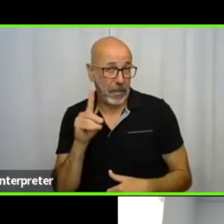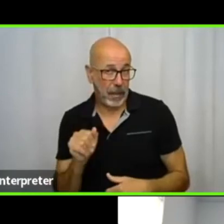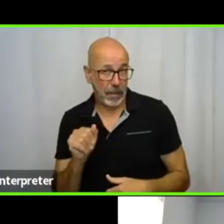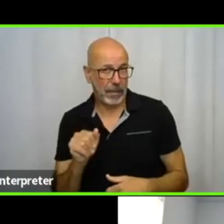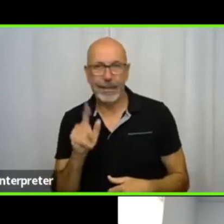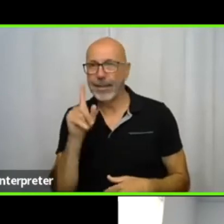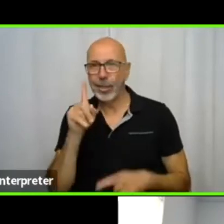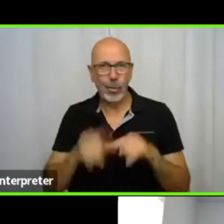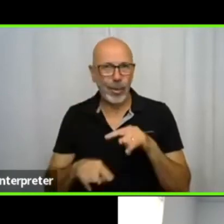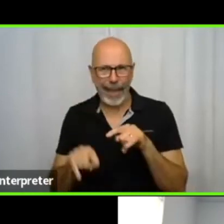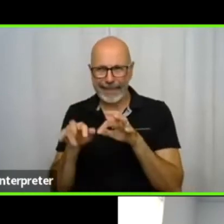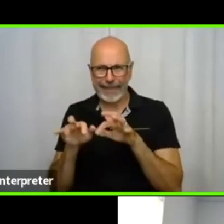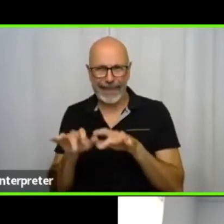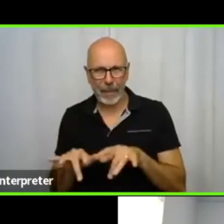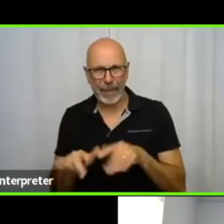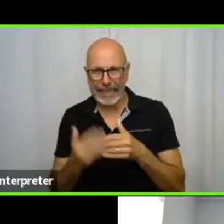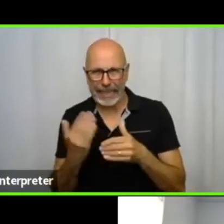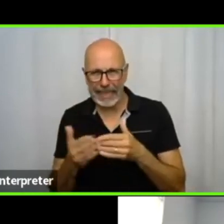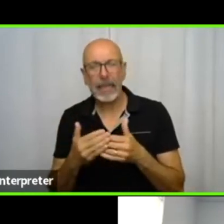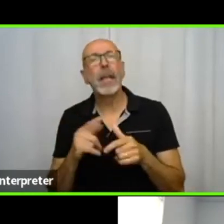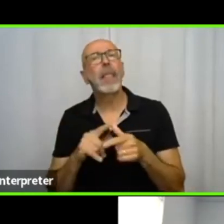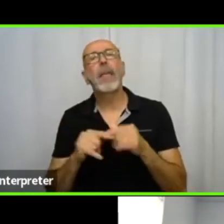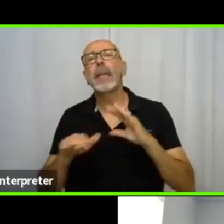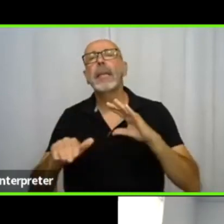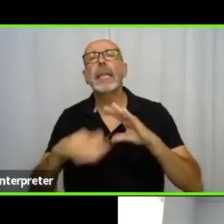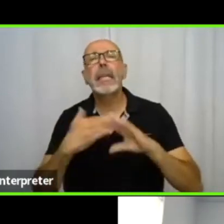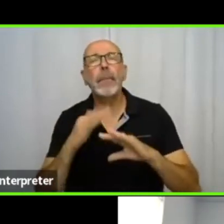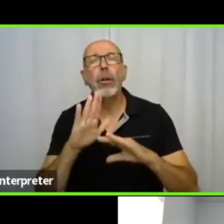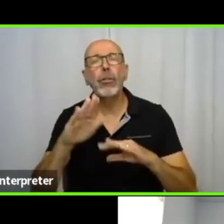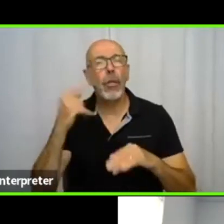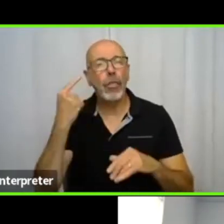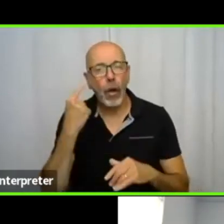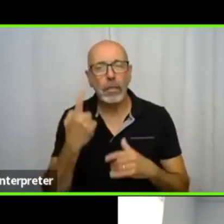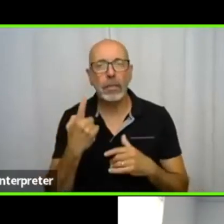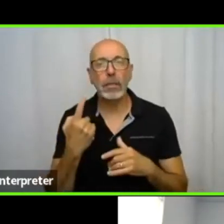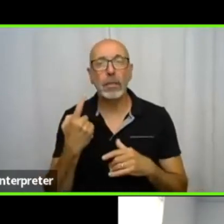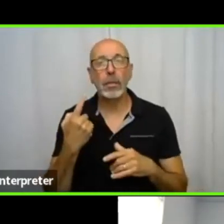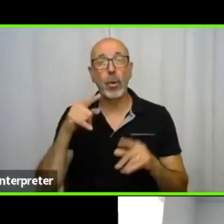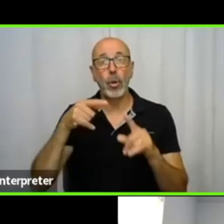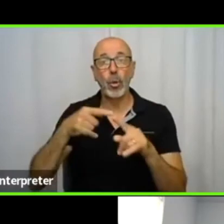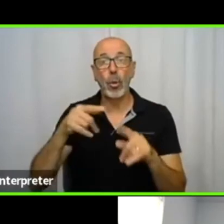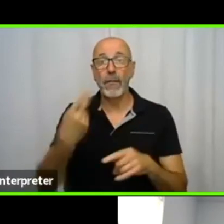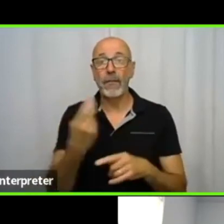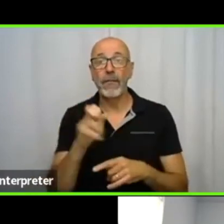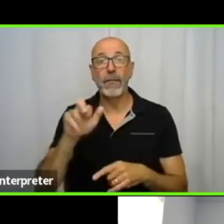Q&A boxes with ease, that you email any thoughts you have to